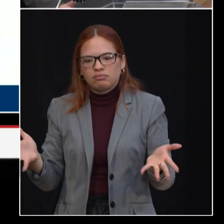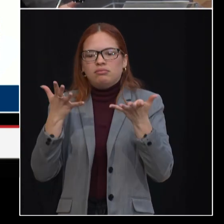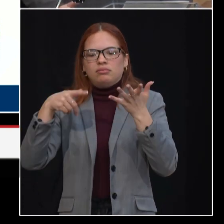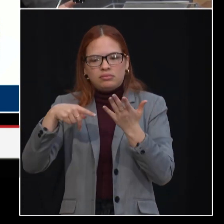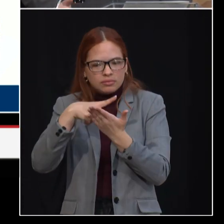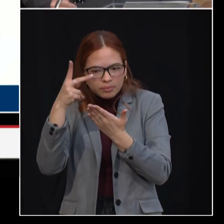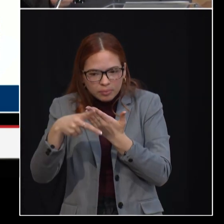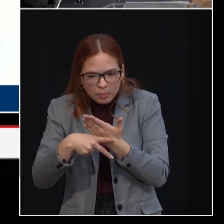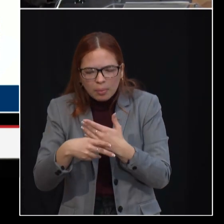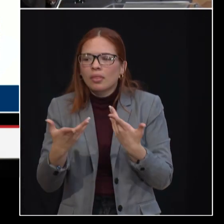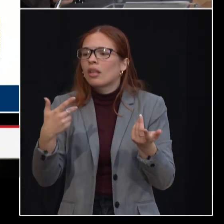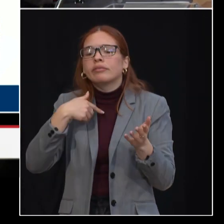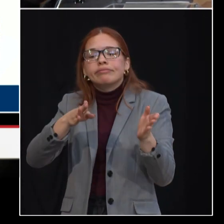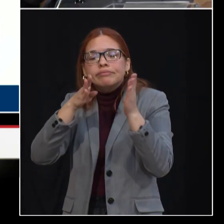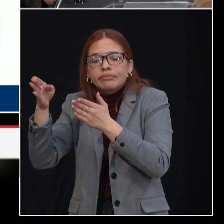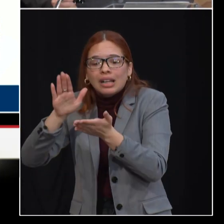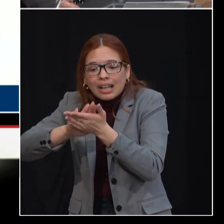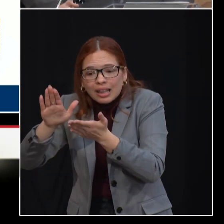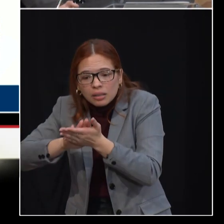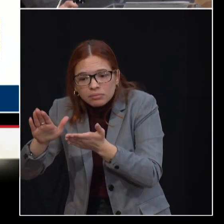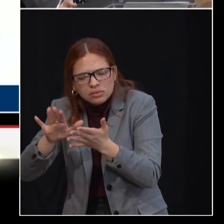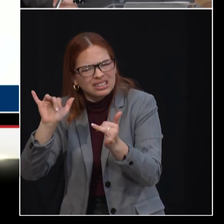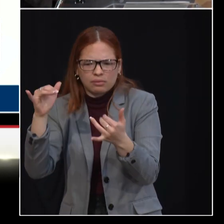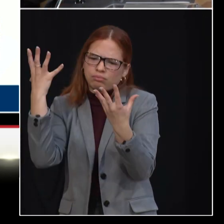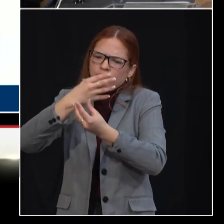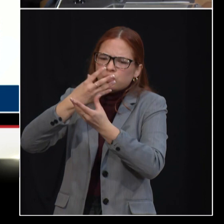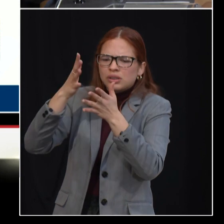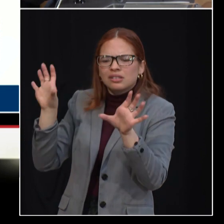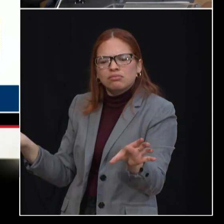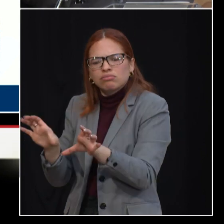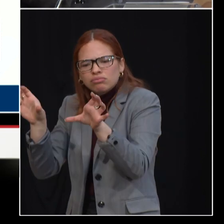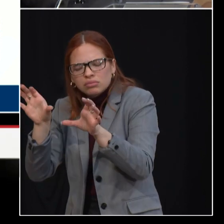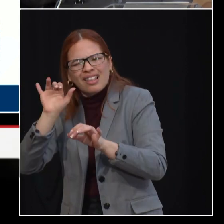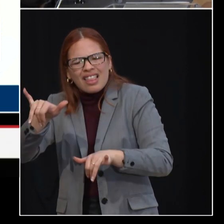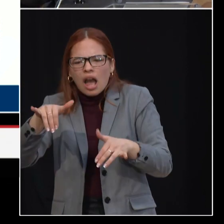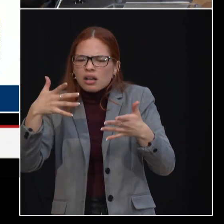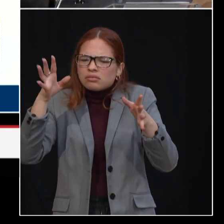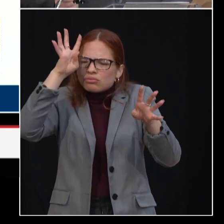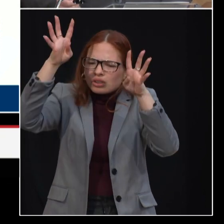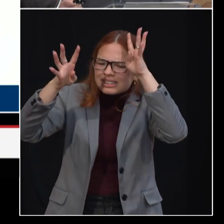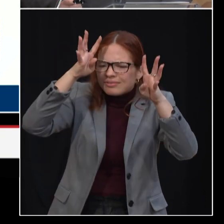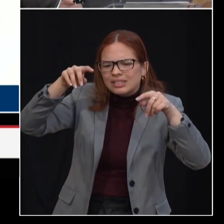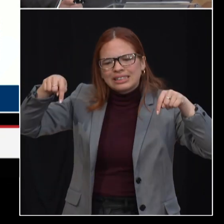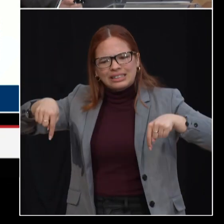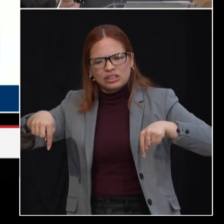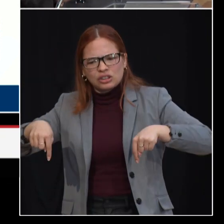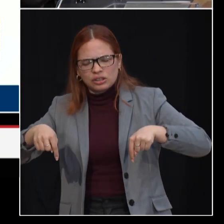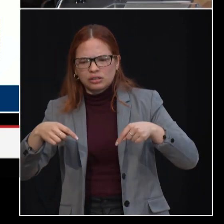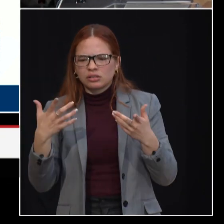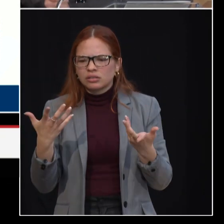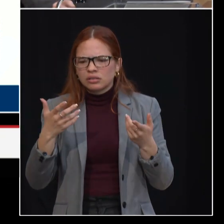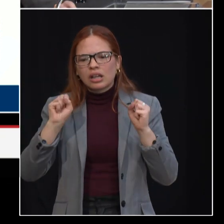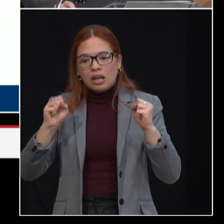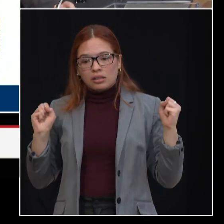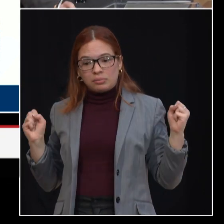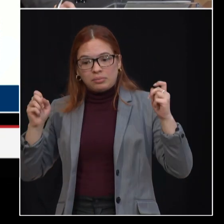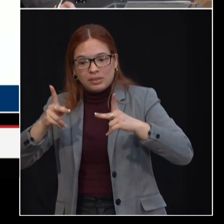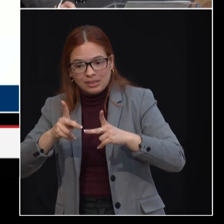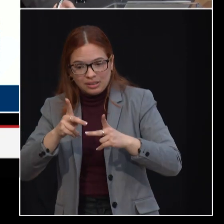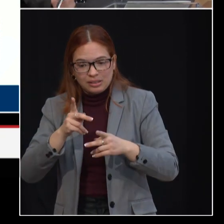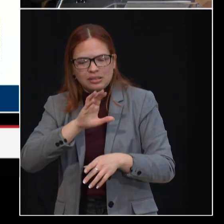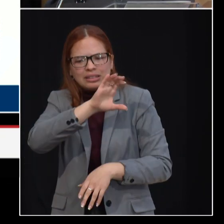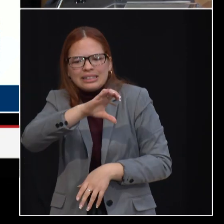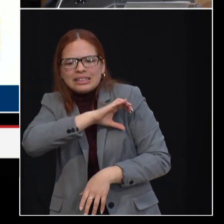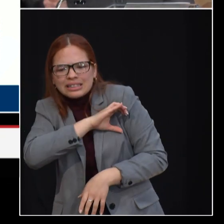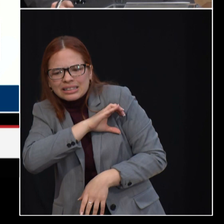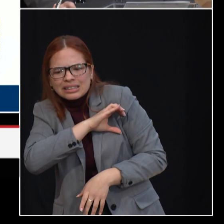attractive. We work to do innovative things like help returning citizens find a pathway to entrepreneurship through our Aspire program.